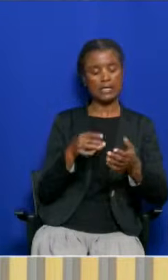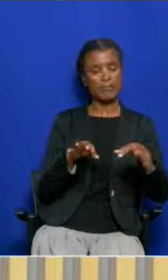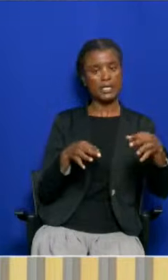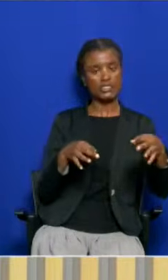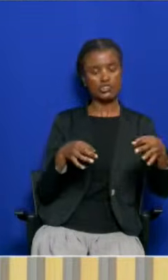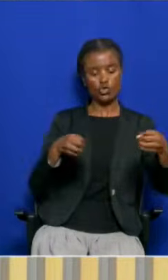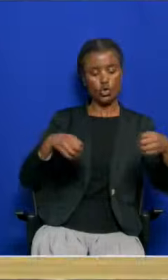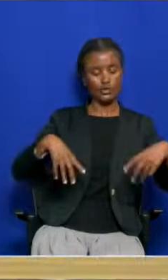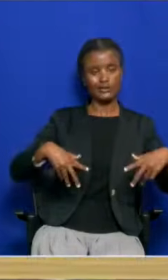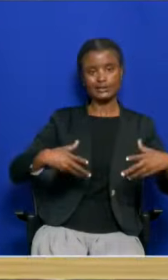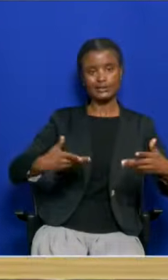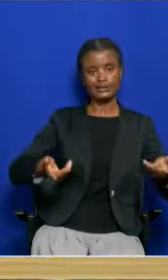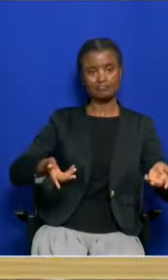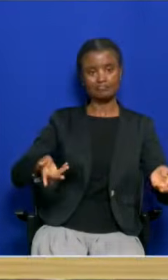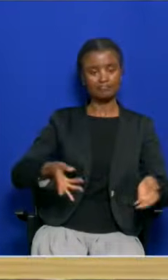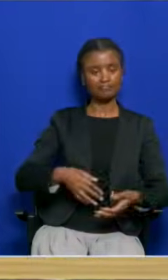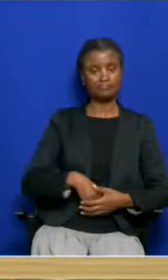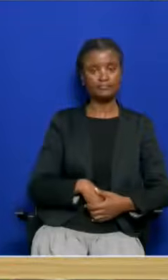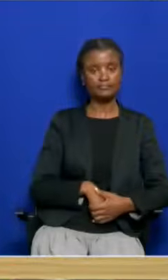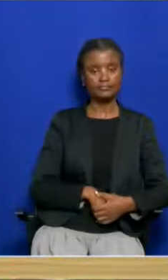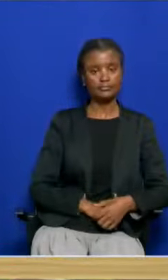transit of